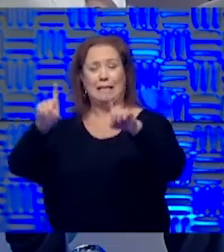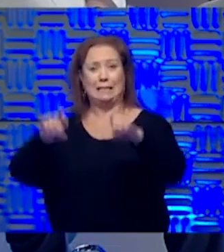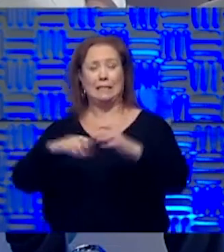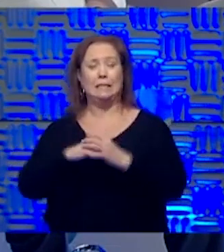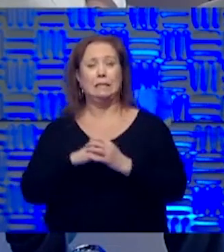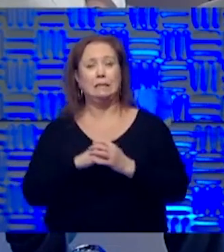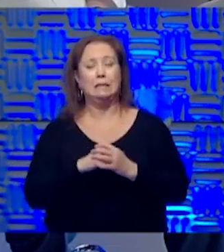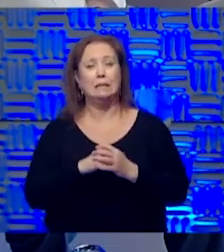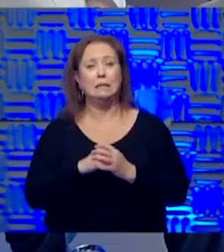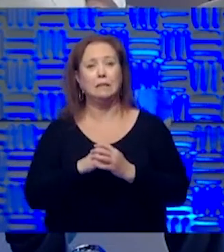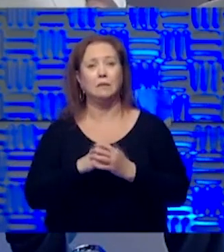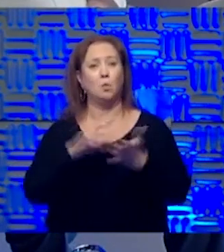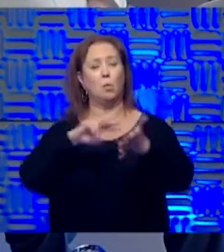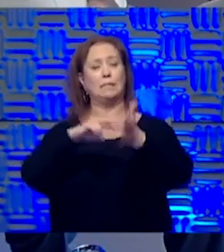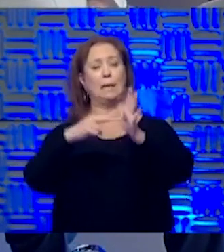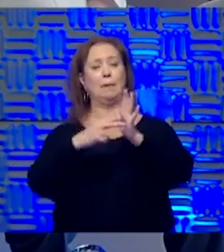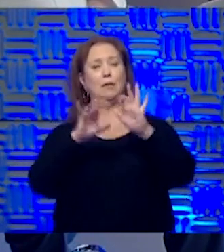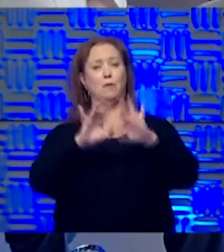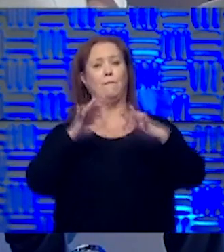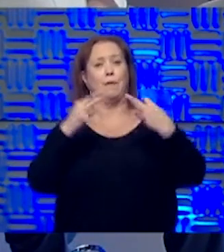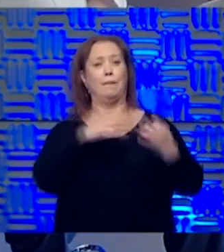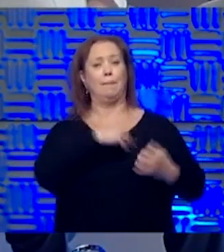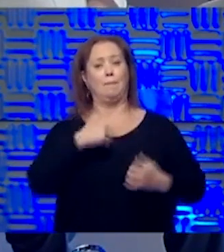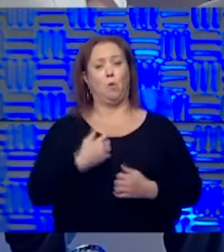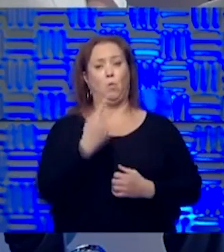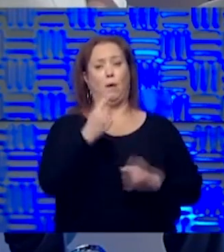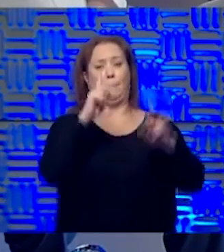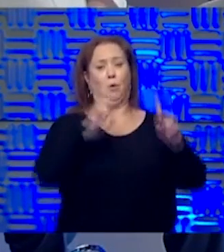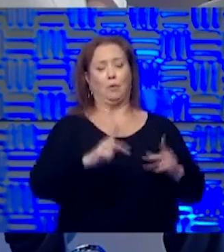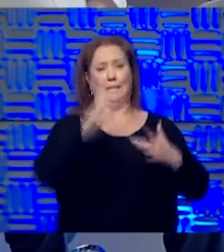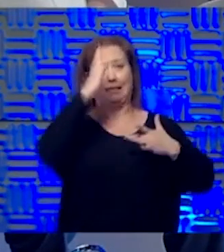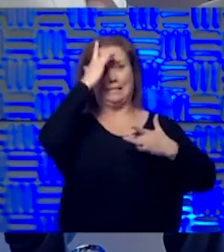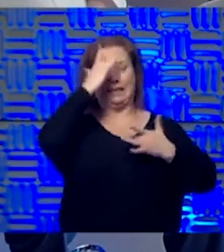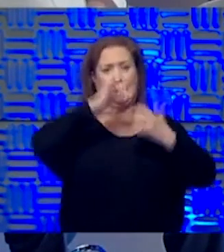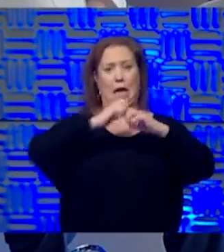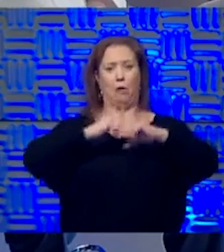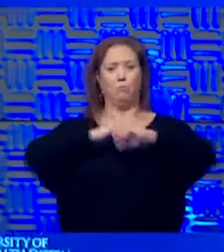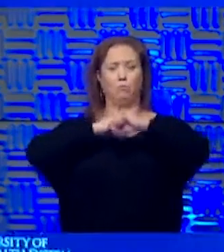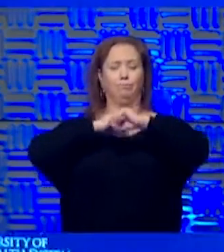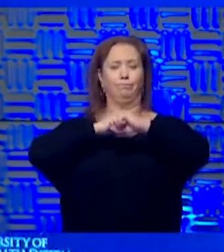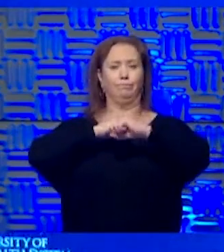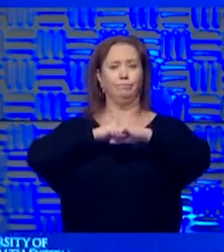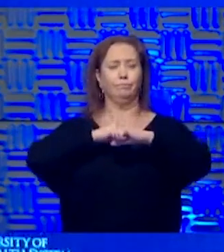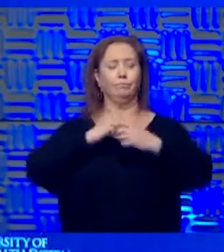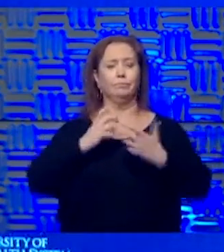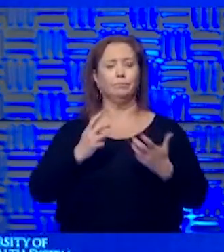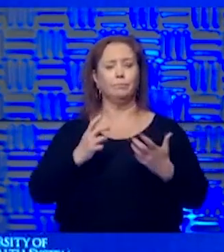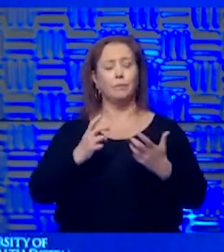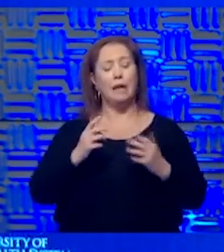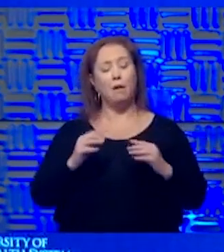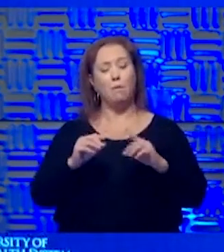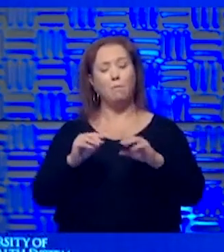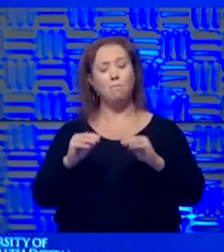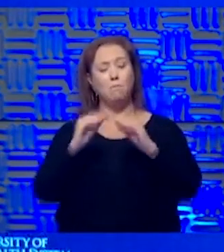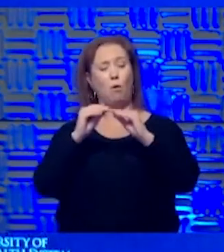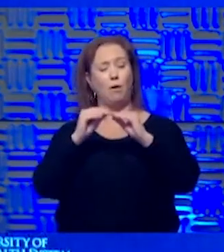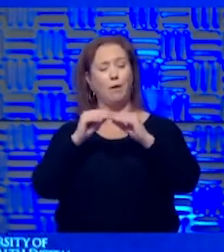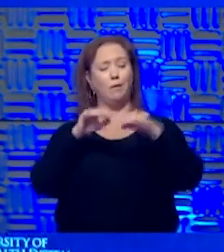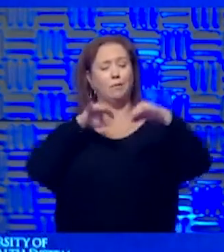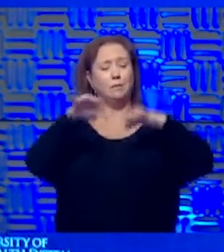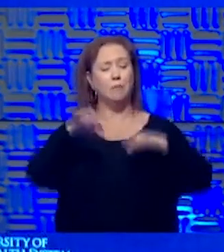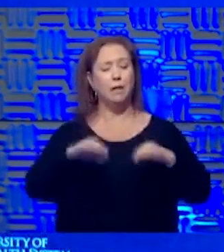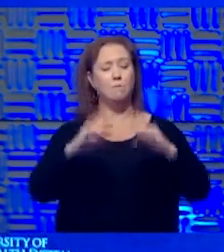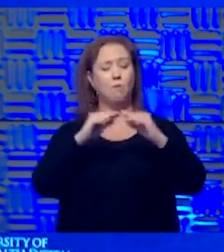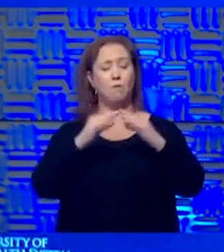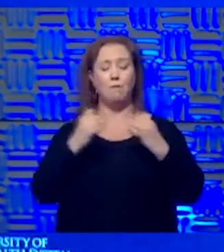little bit about what that means to a family when one person gets sick. How can you prevent it? And more than that, is there anything you can do now